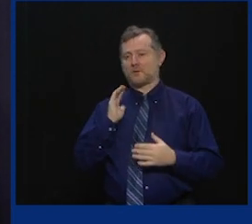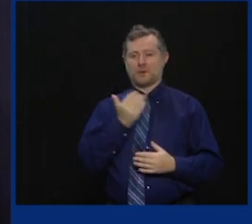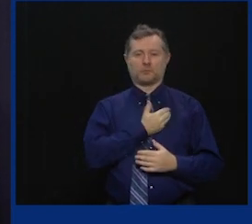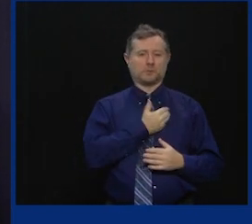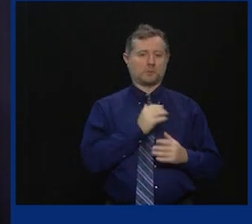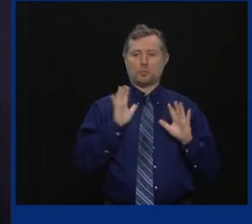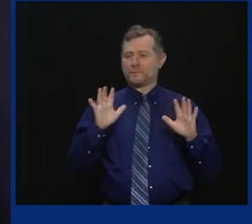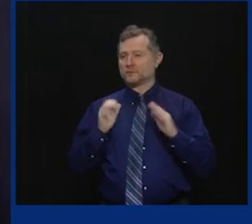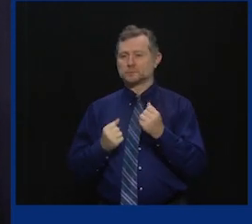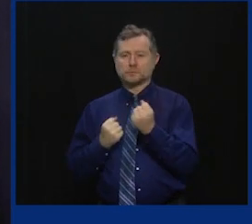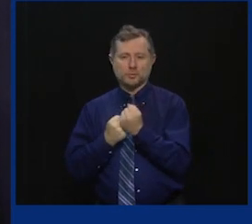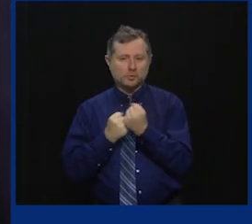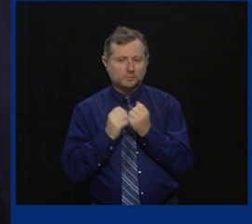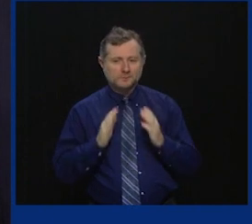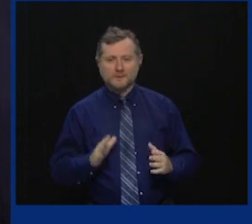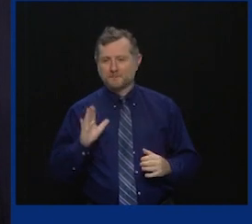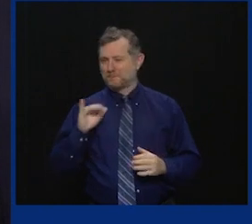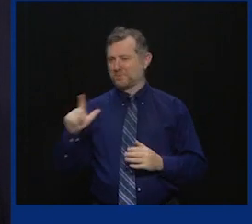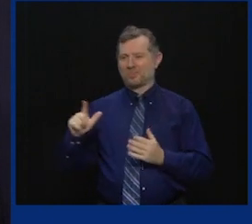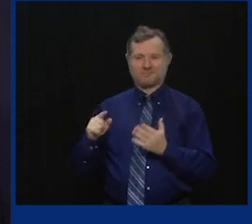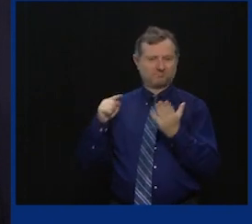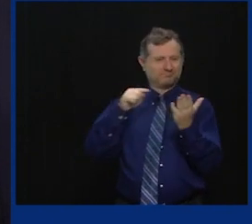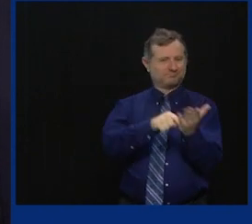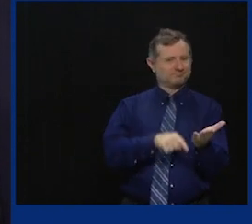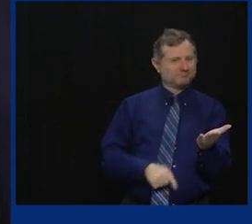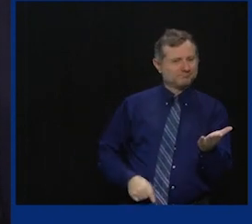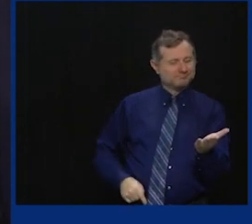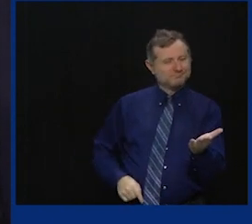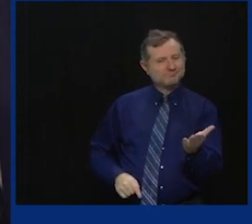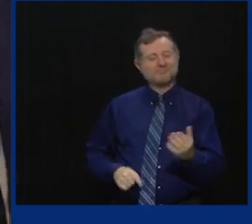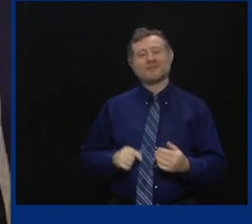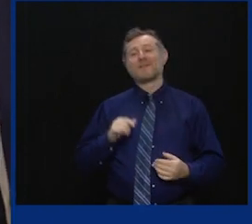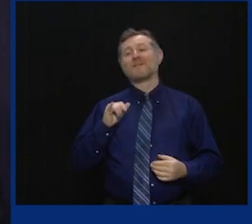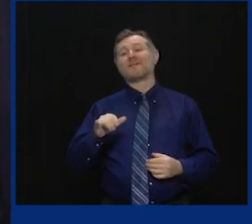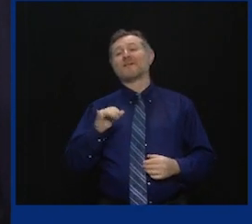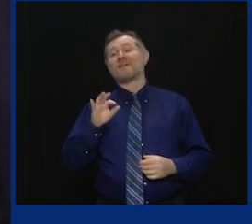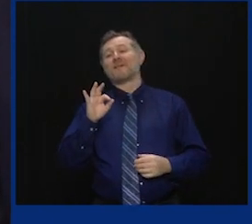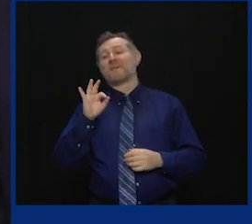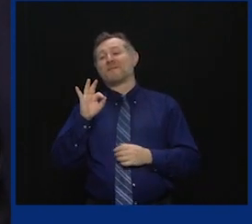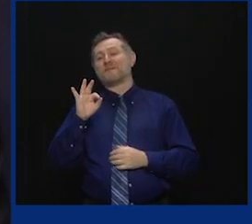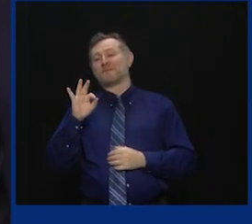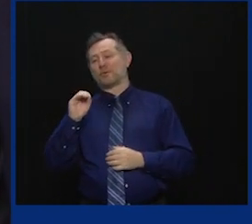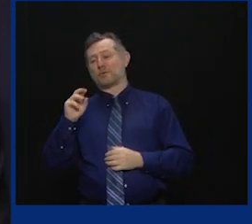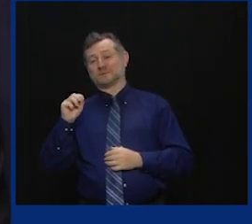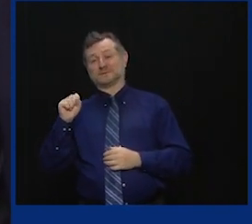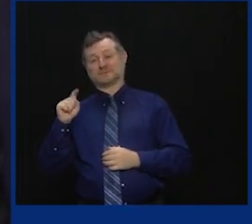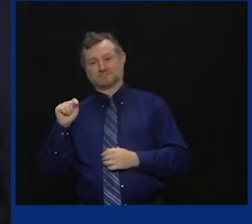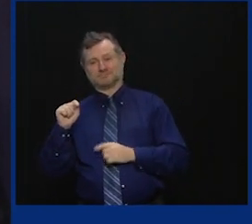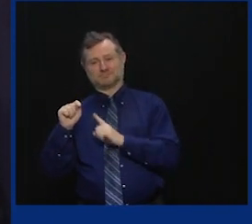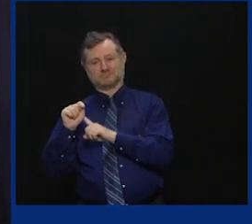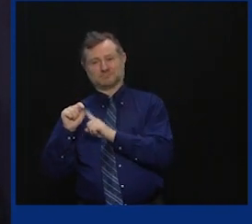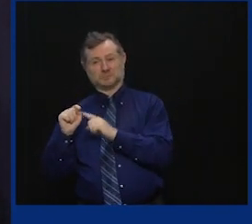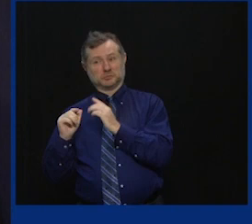Forrest. She's a freshman, but she took on a huge and a difficult subject. And they said we had never passed this bill